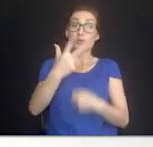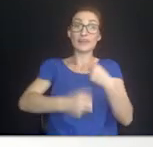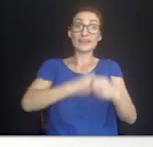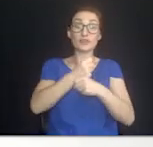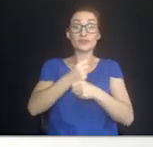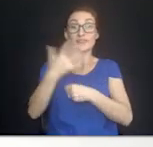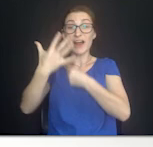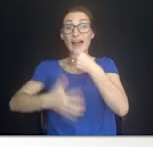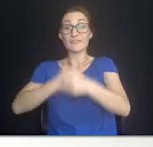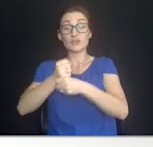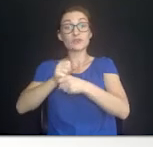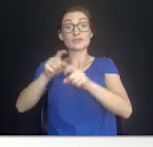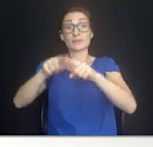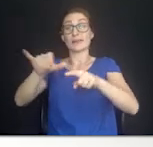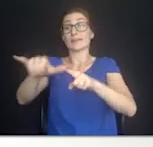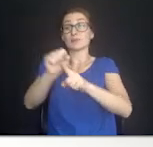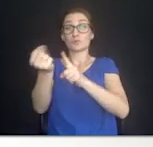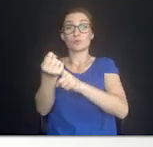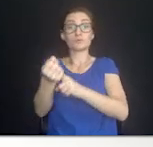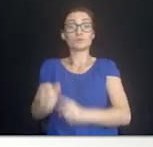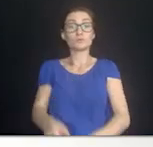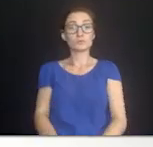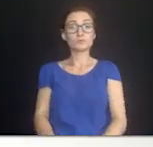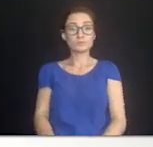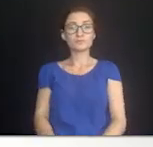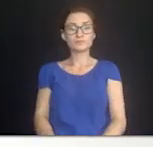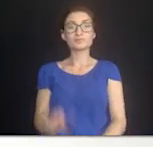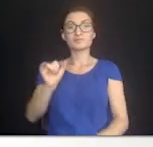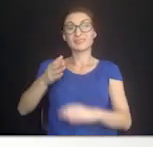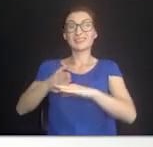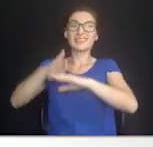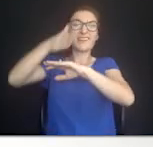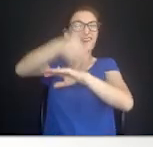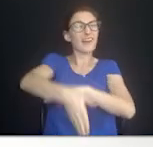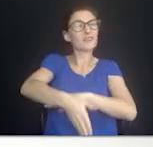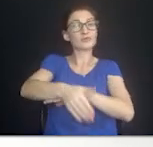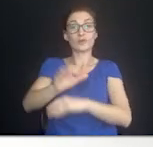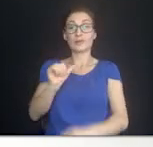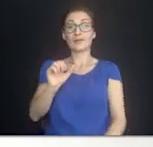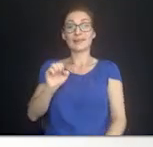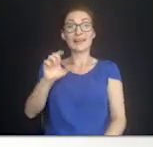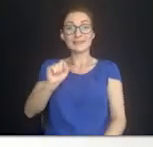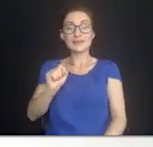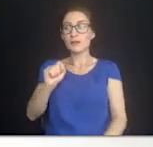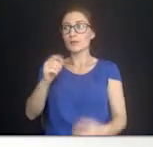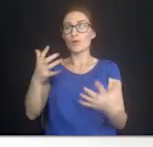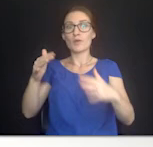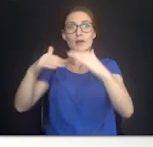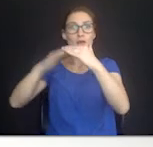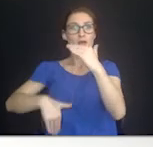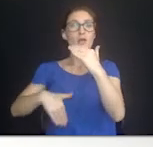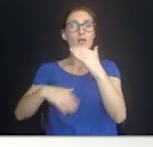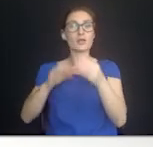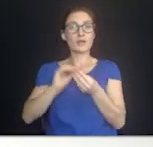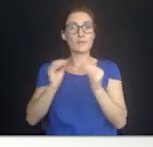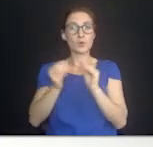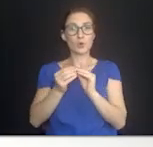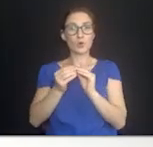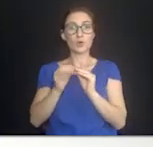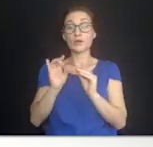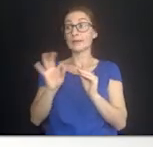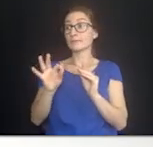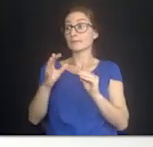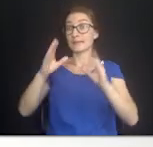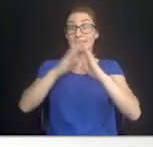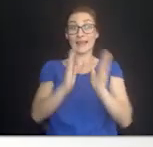situation. And that's after you spend the asset down below the number. So if you've got accidentally a house that went into their